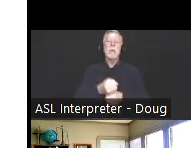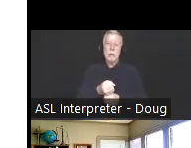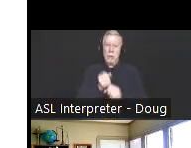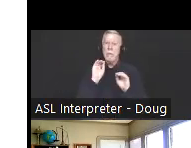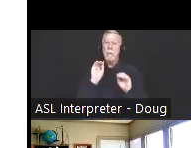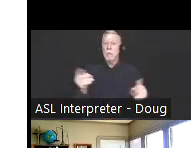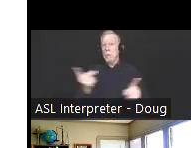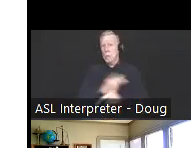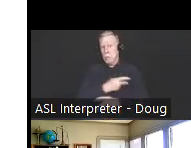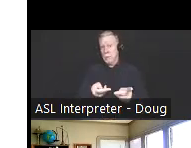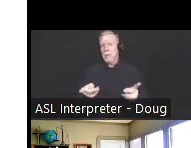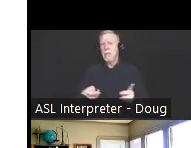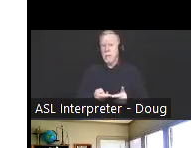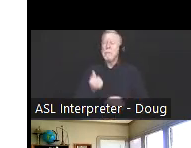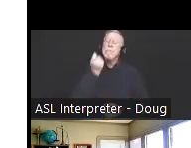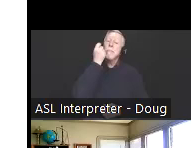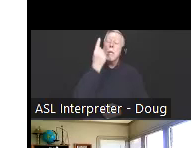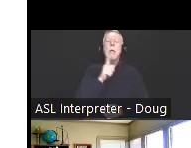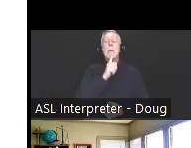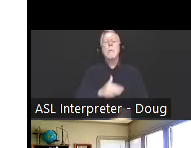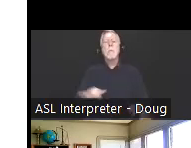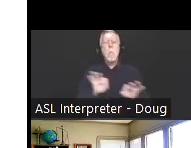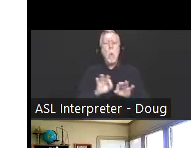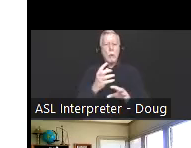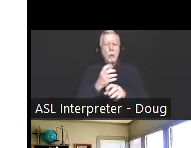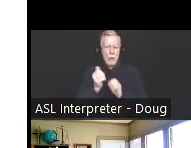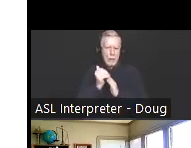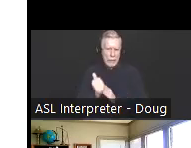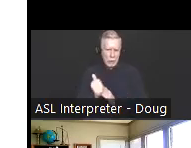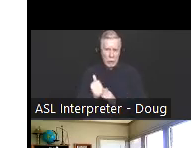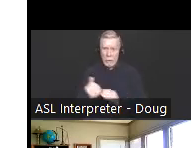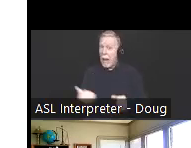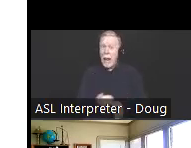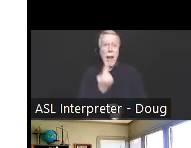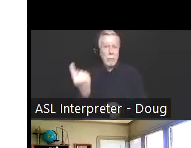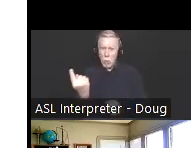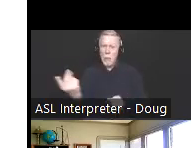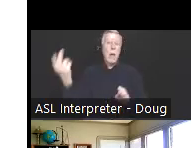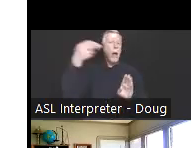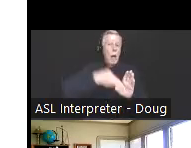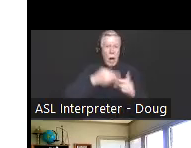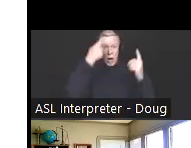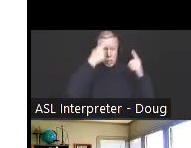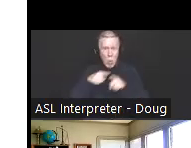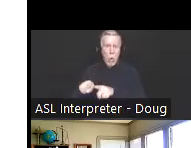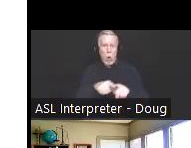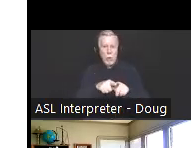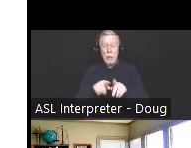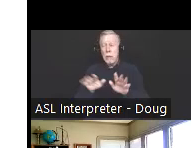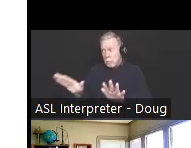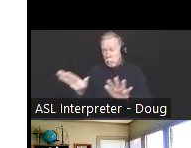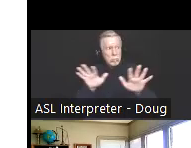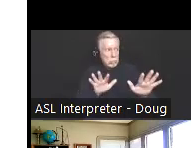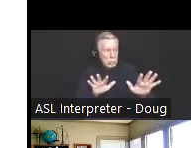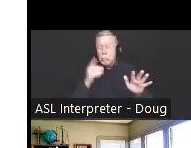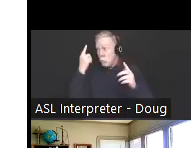So this is important to get leadership and everybody on board early that this is what we're willing to do, this is what we're